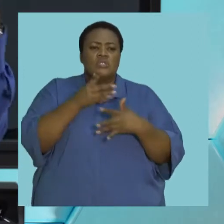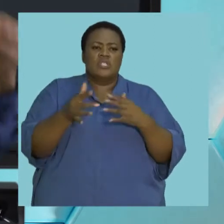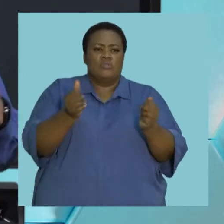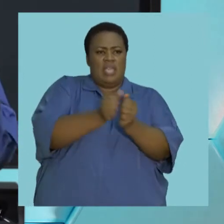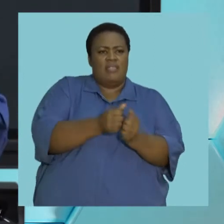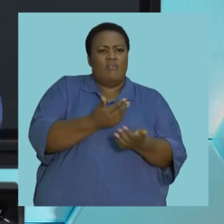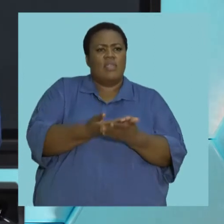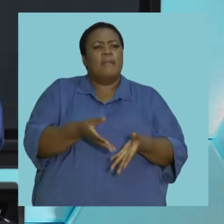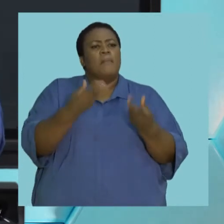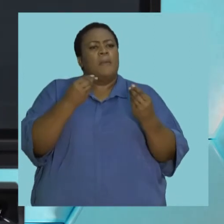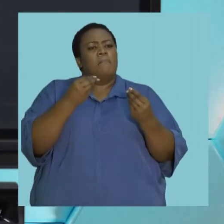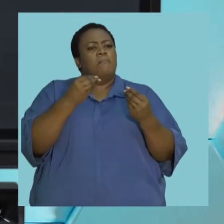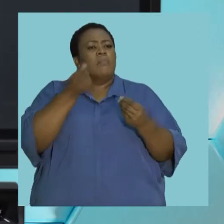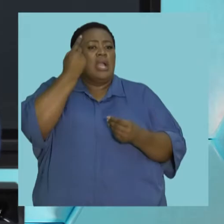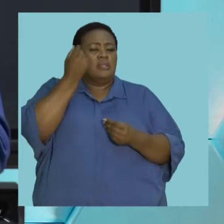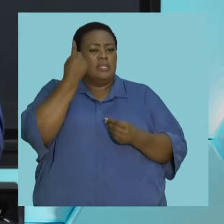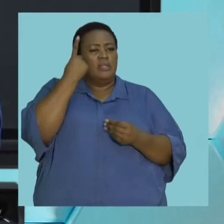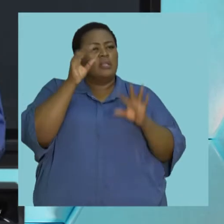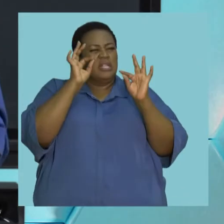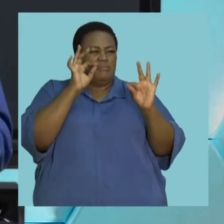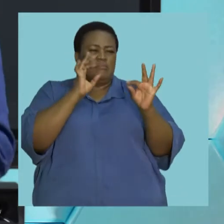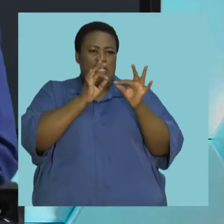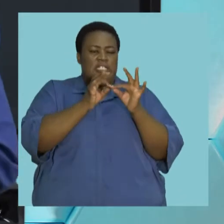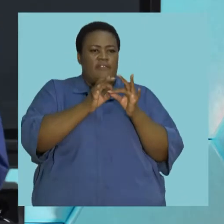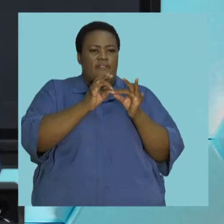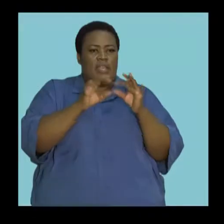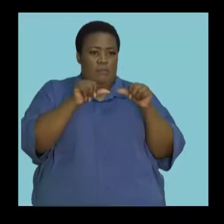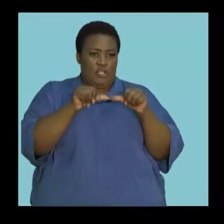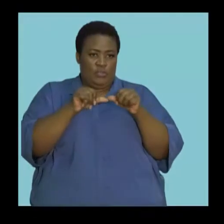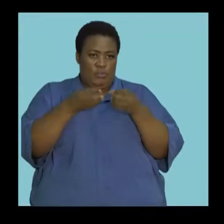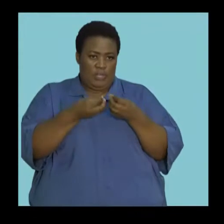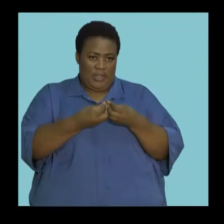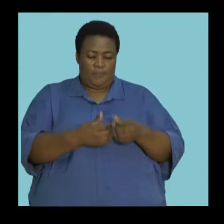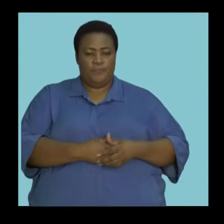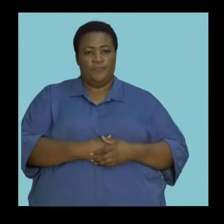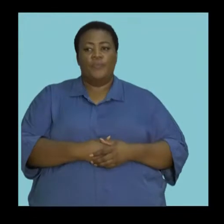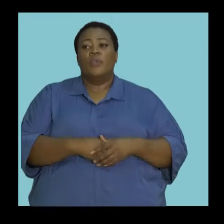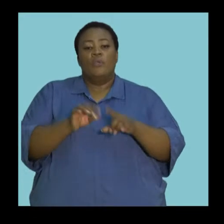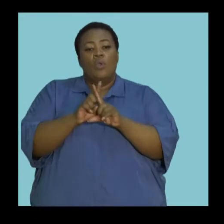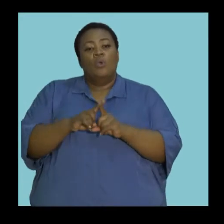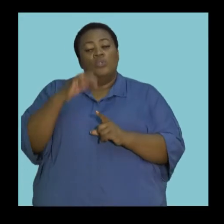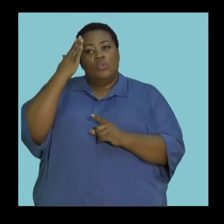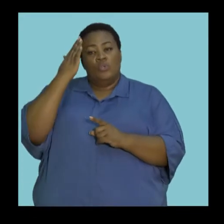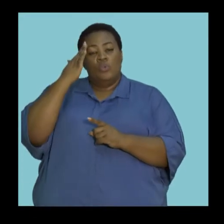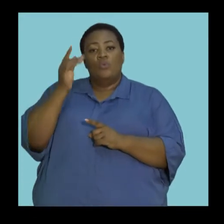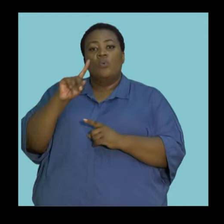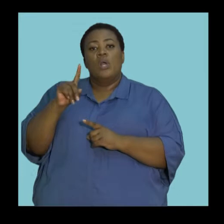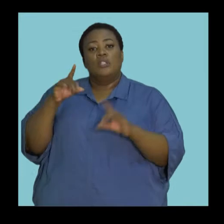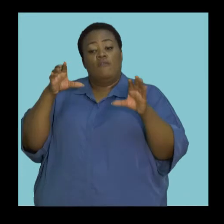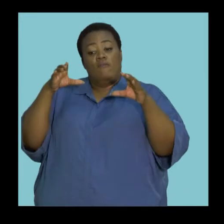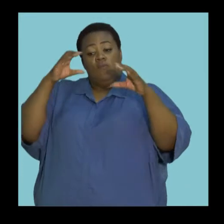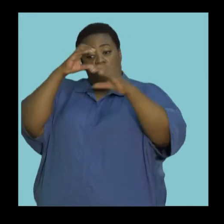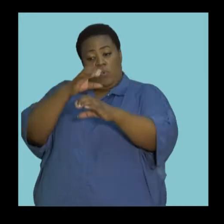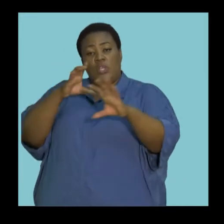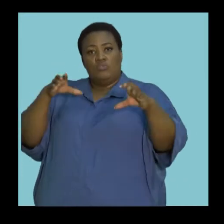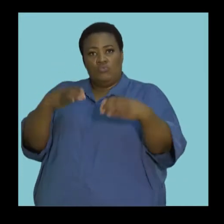you a better understanding around a specific measurable. We also know that there are focus group discussions where an